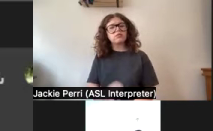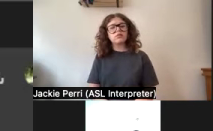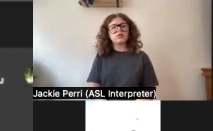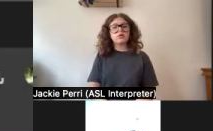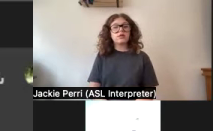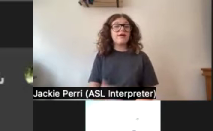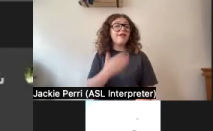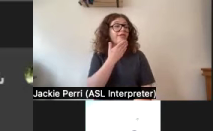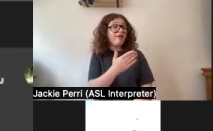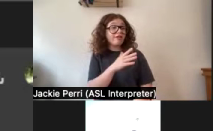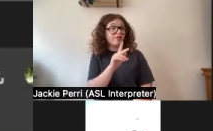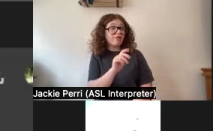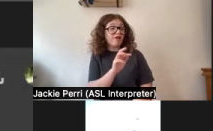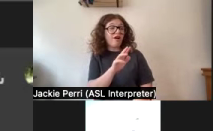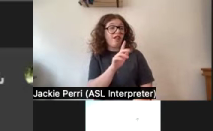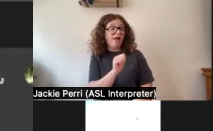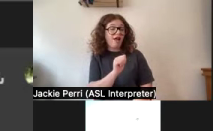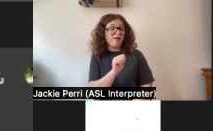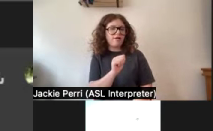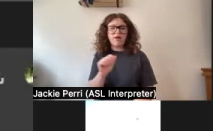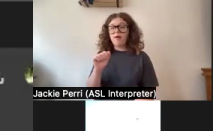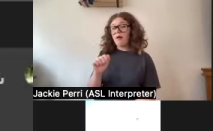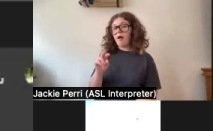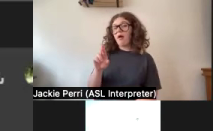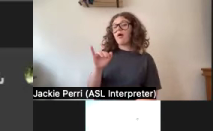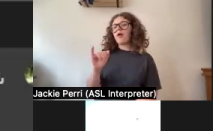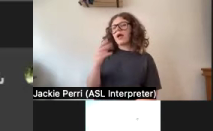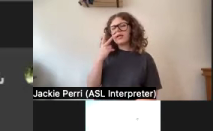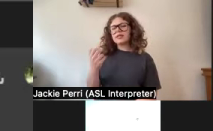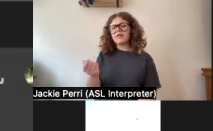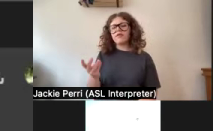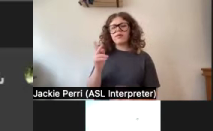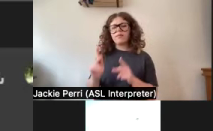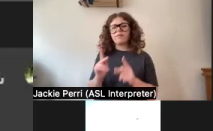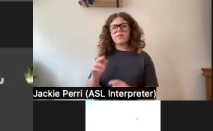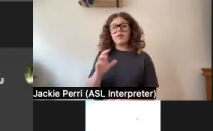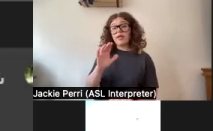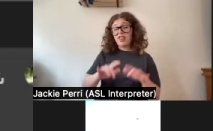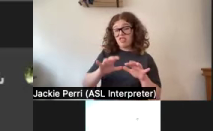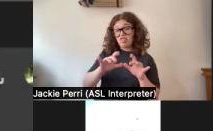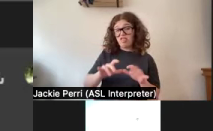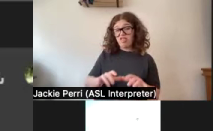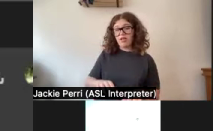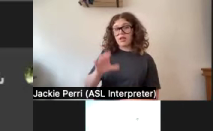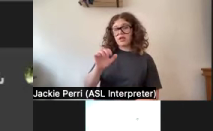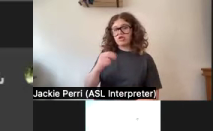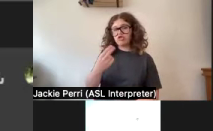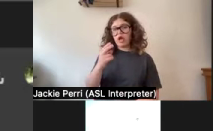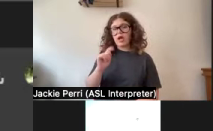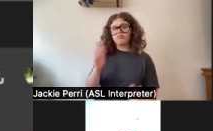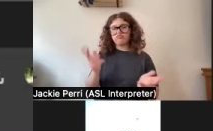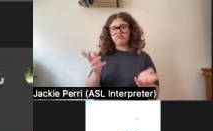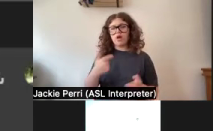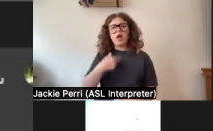Thank you, Carla. Audi, I see a couple people in the chat, so if you don't mind, I'm going to read them. Um, so I